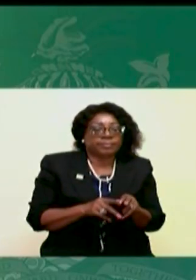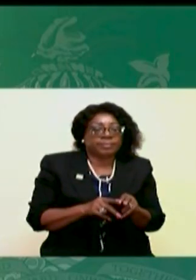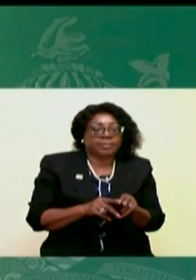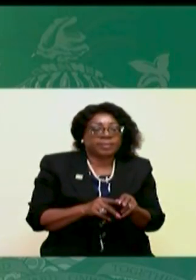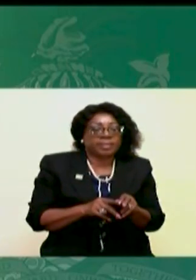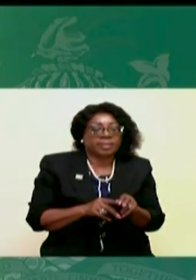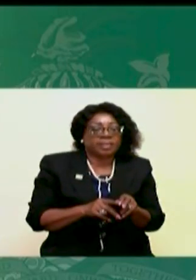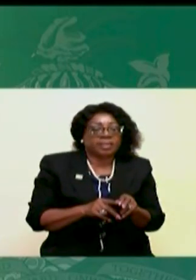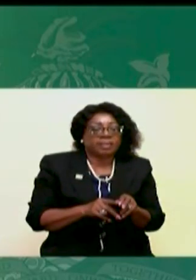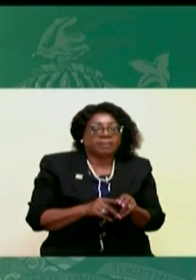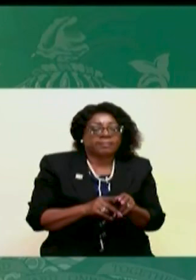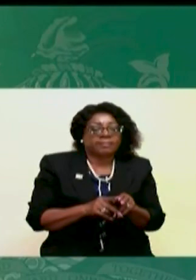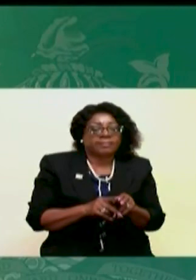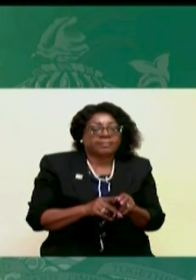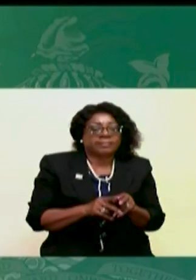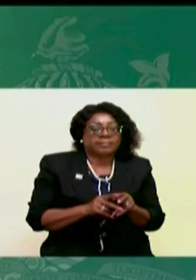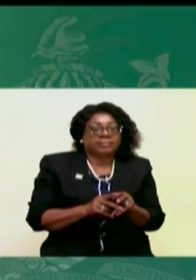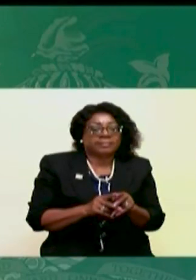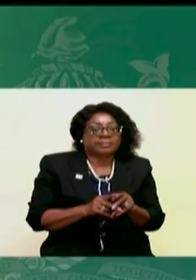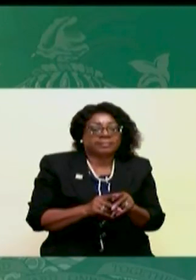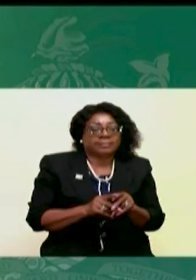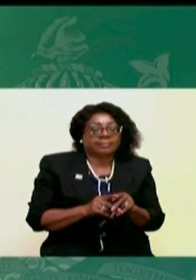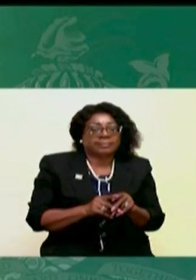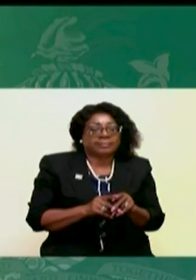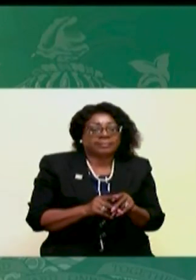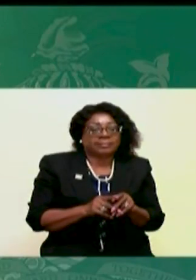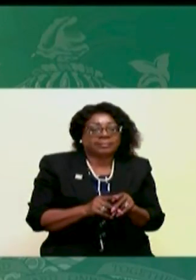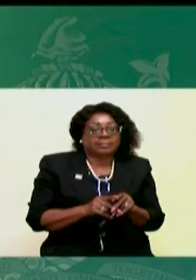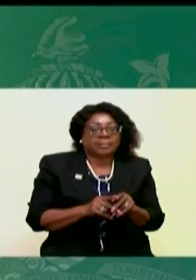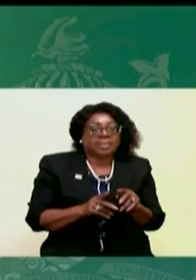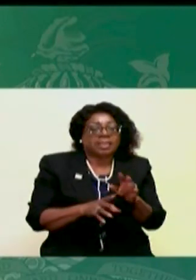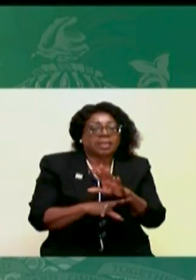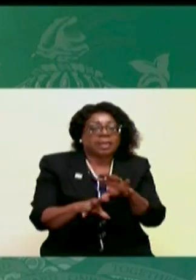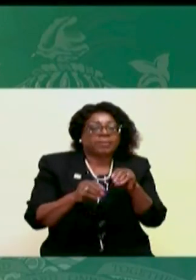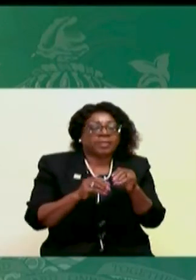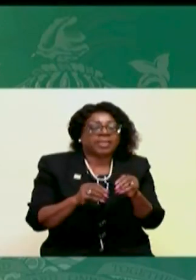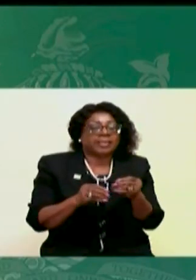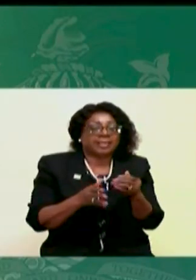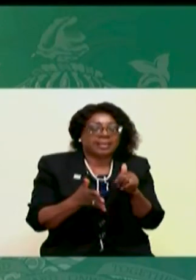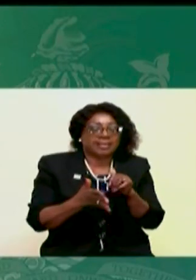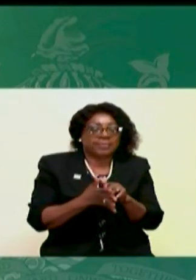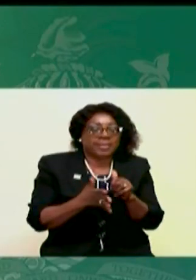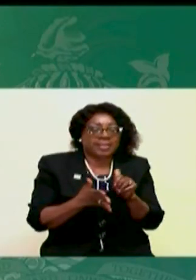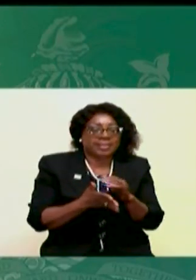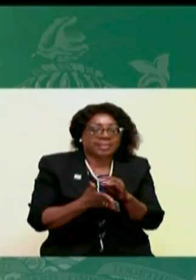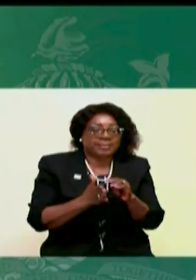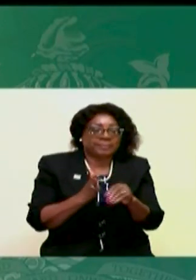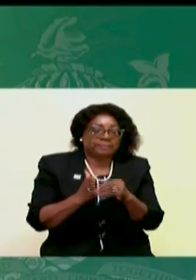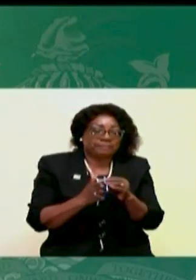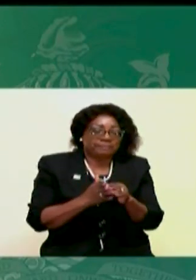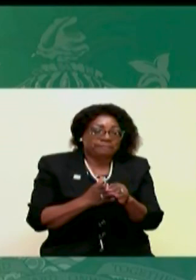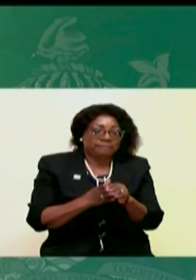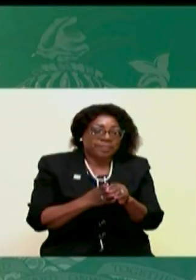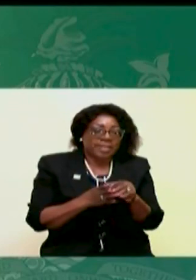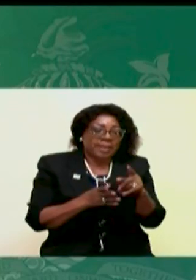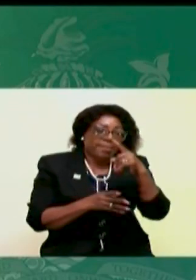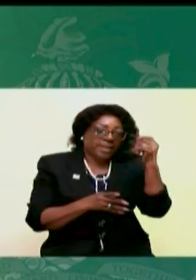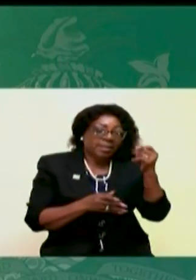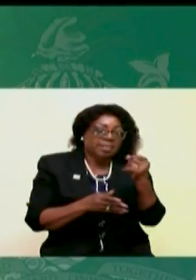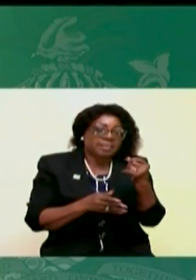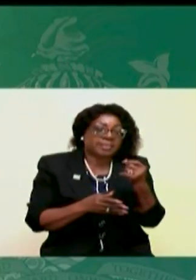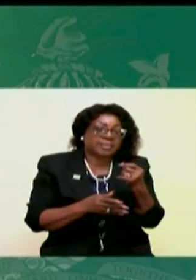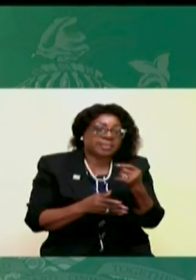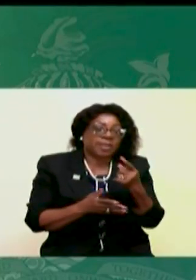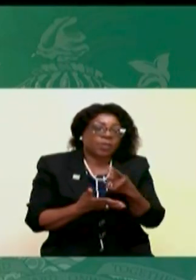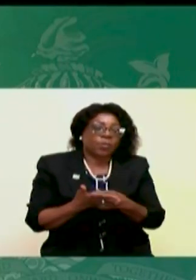I do it much more than you did in all the ministries you had. I'm going to get to that in a minute. And I can get to that in a minute. Because in what I've done